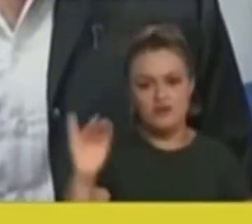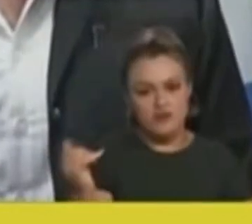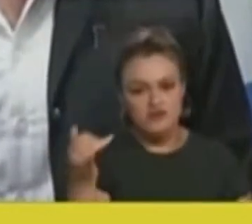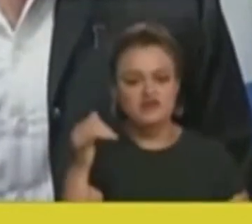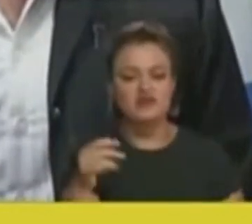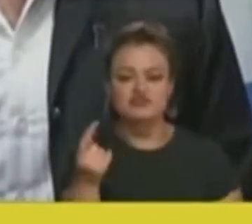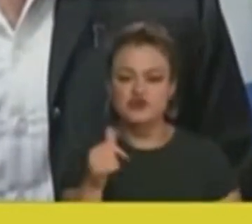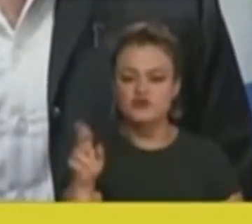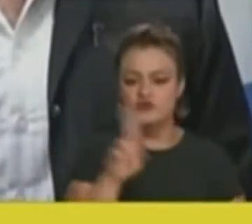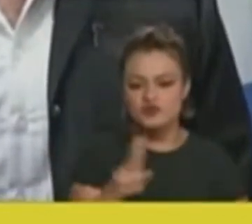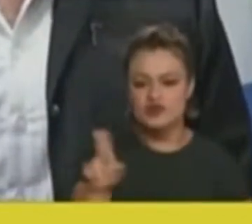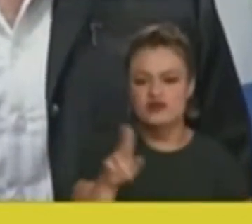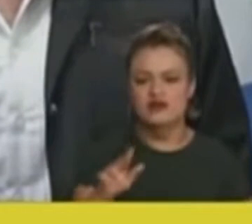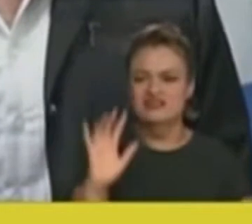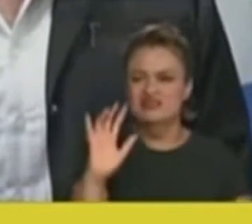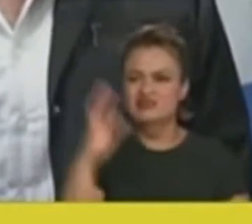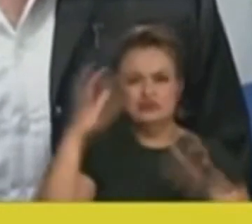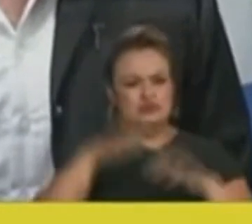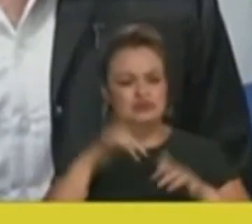Araguara.